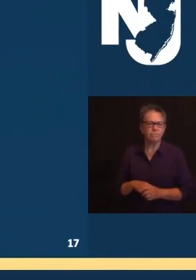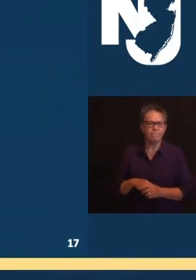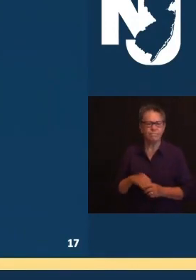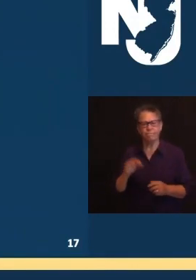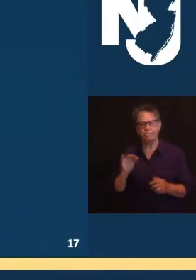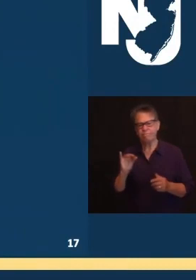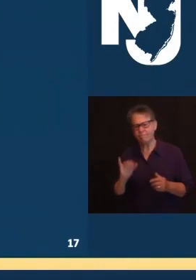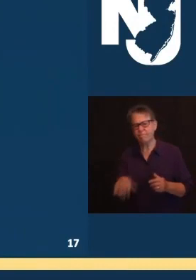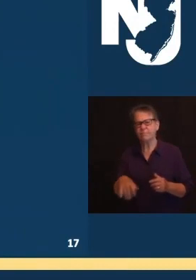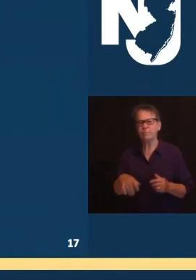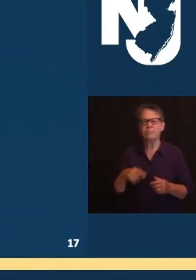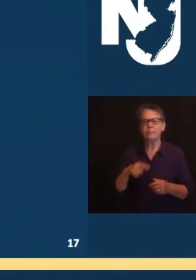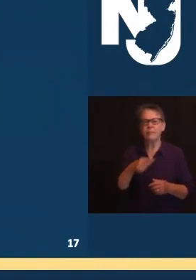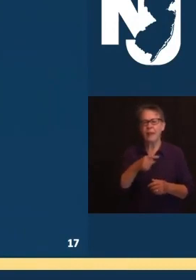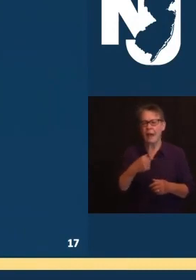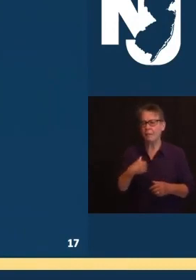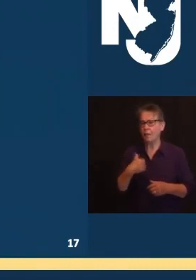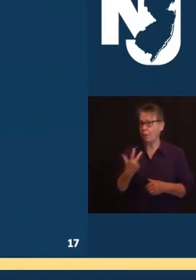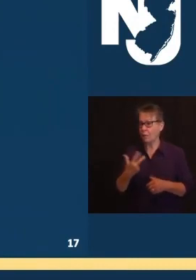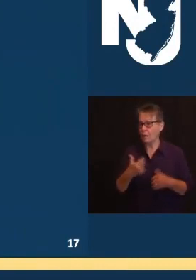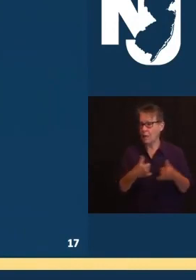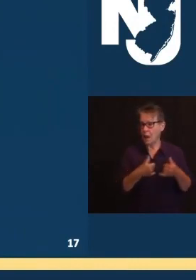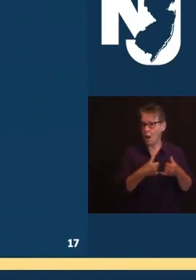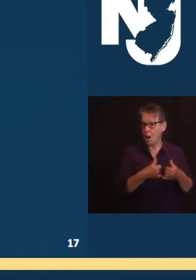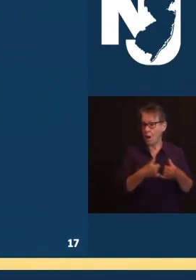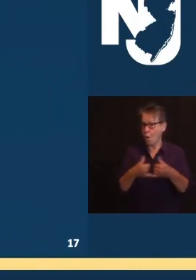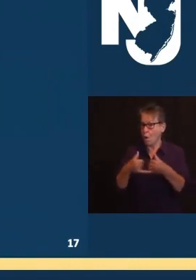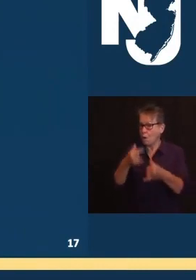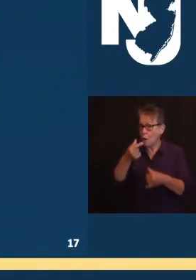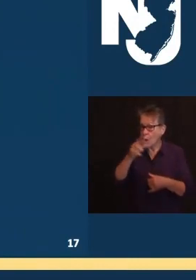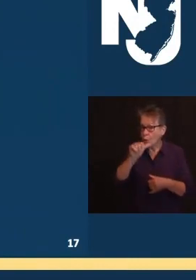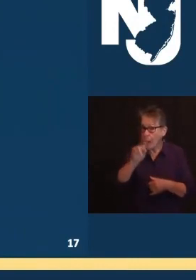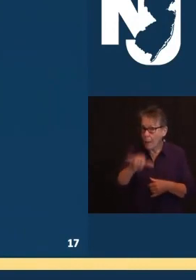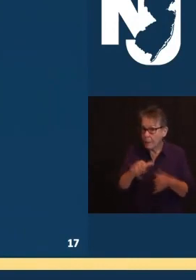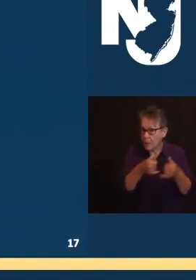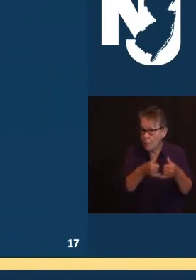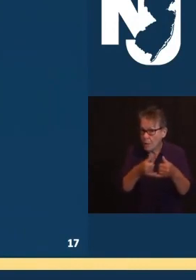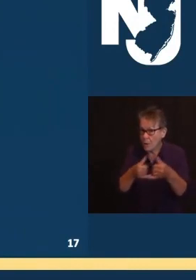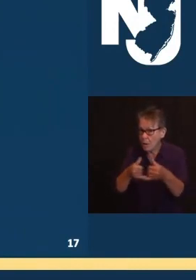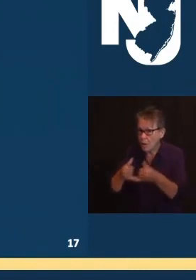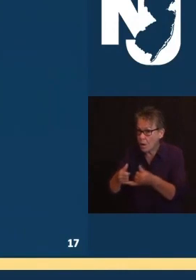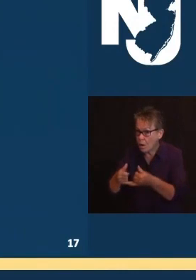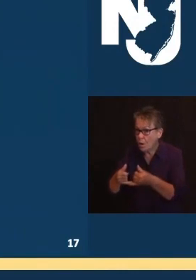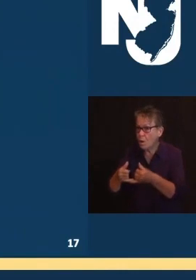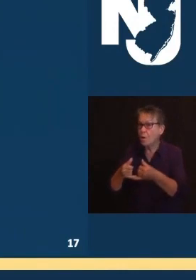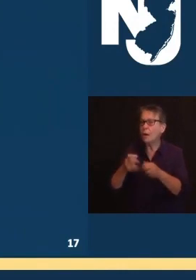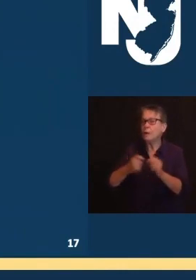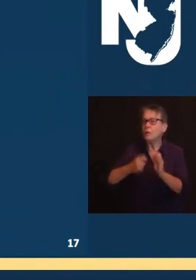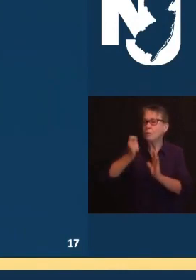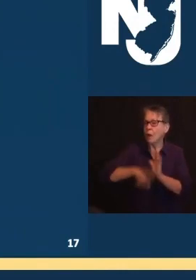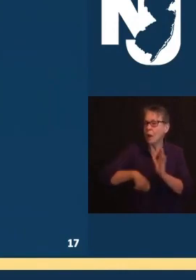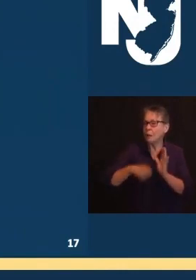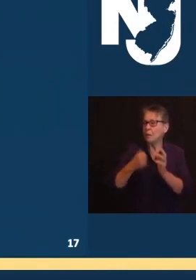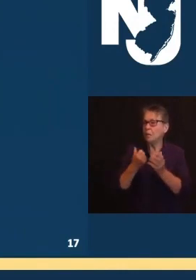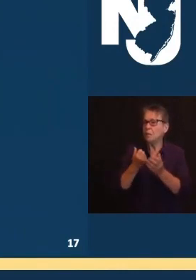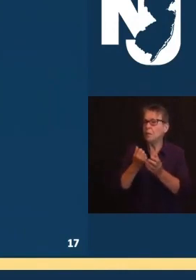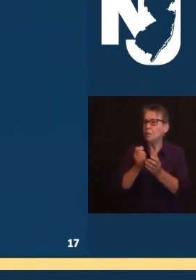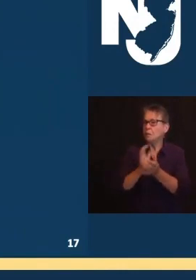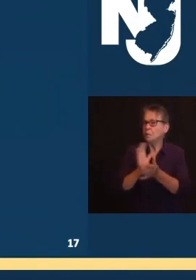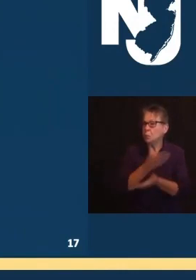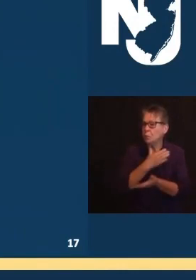Grammys, and he also contributed to the soundtracks of several movies, including Love, Jones. In 2015, he was